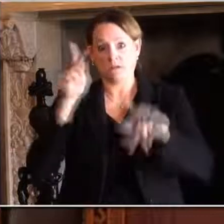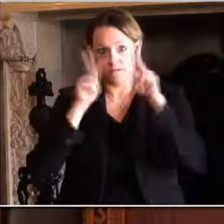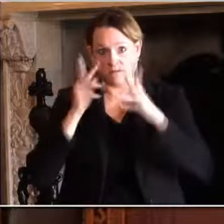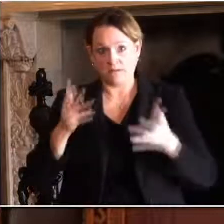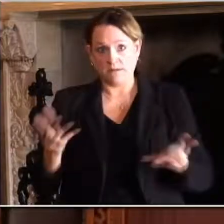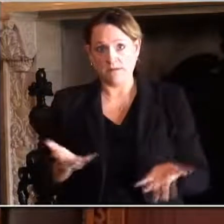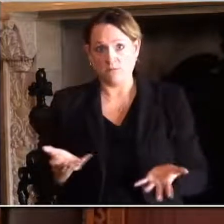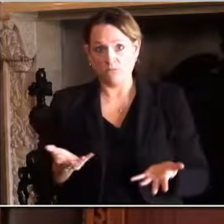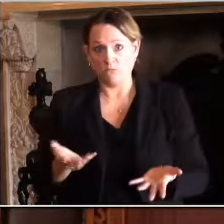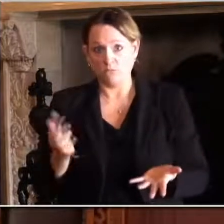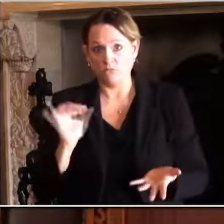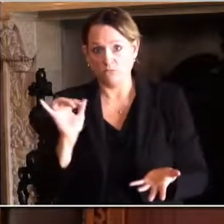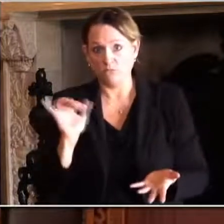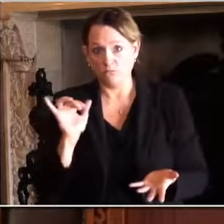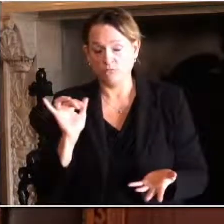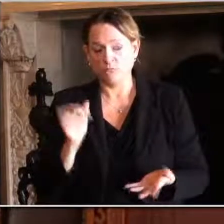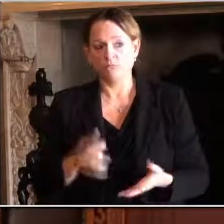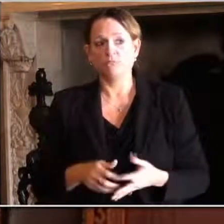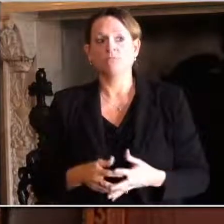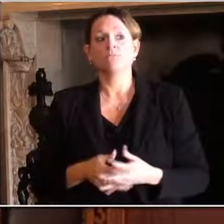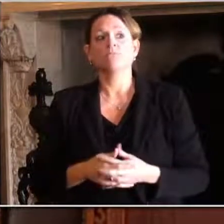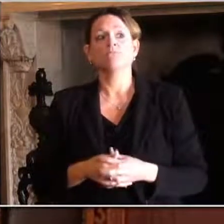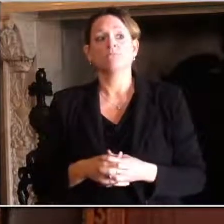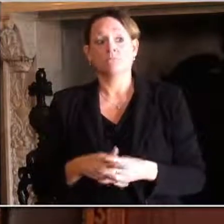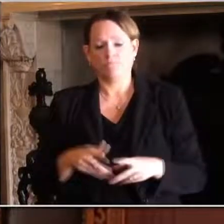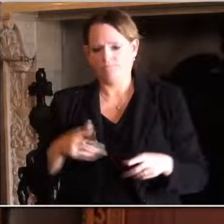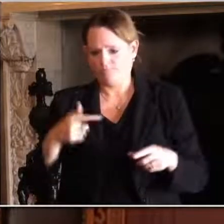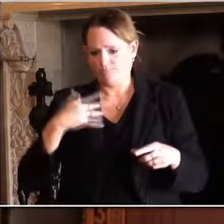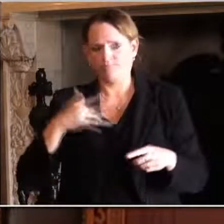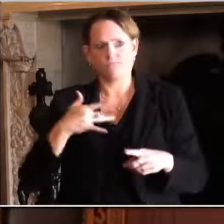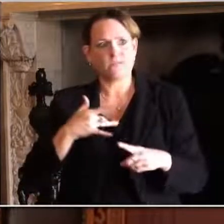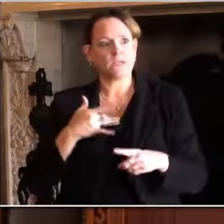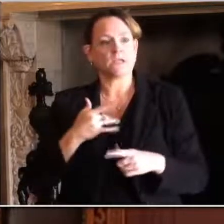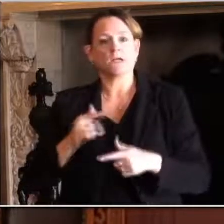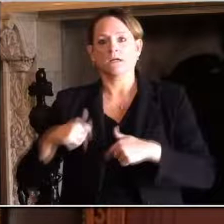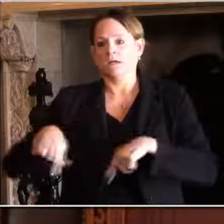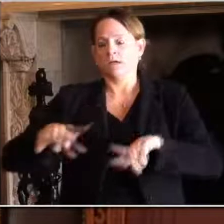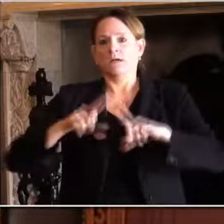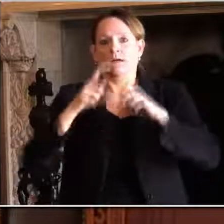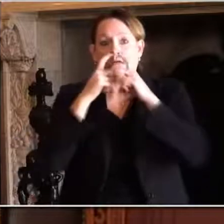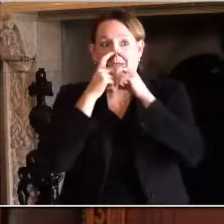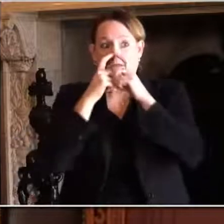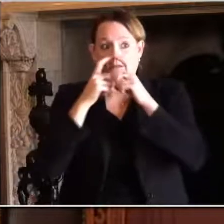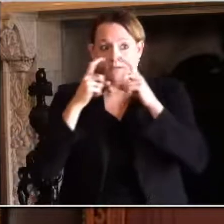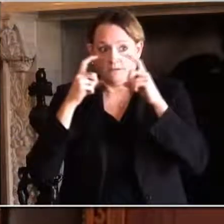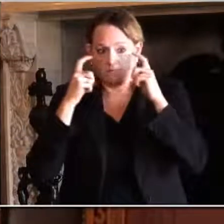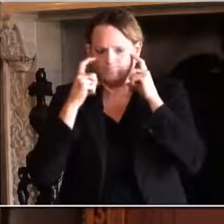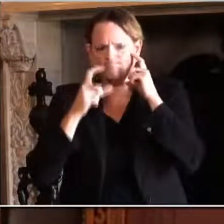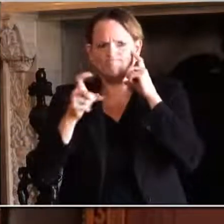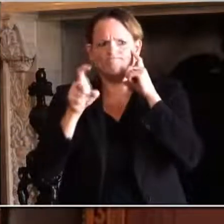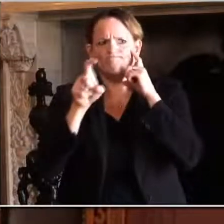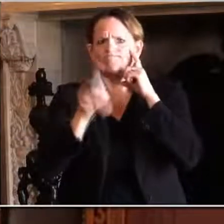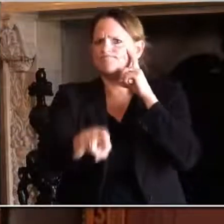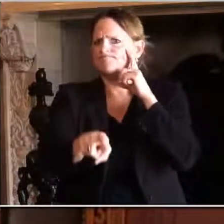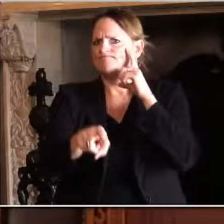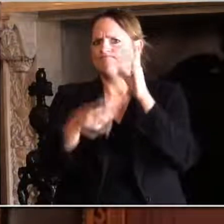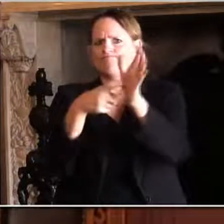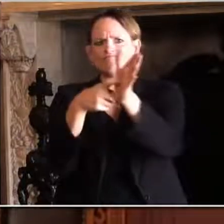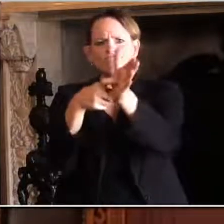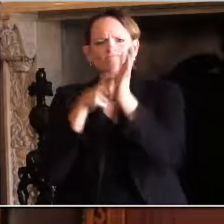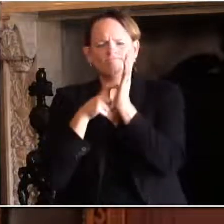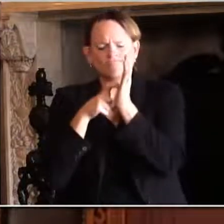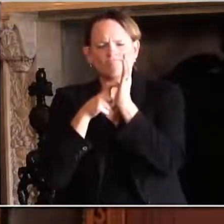these things, is that masks do matter, and it's the right thing to do. And so we expect